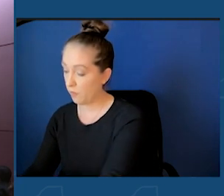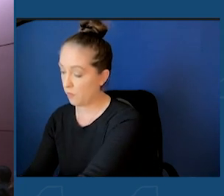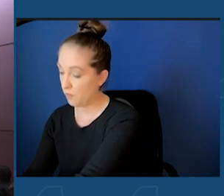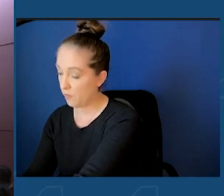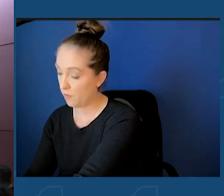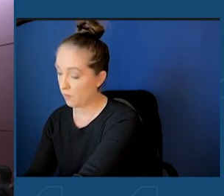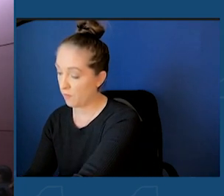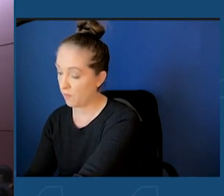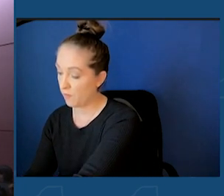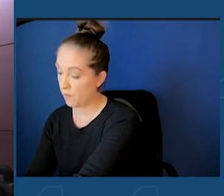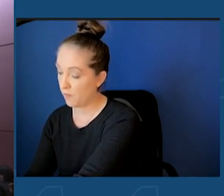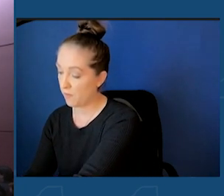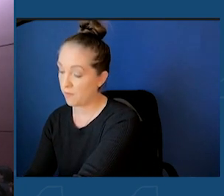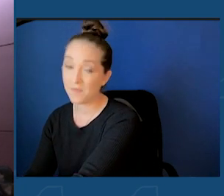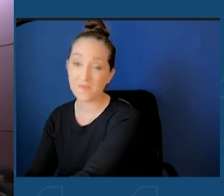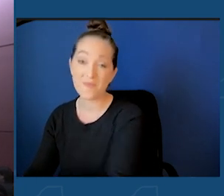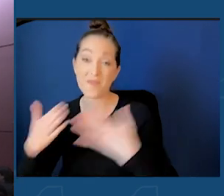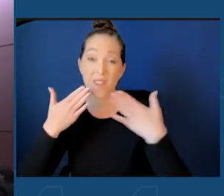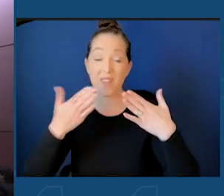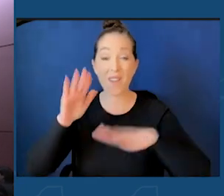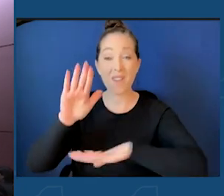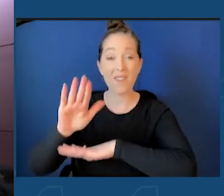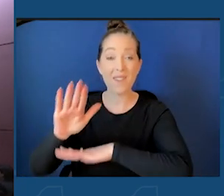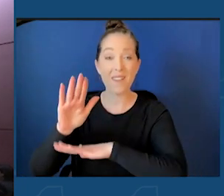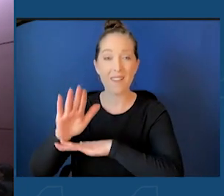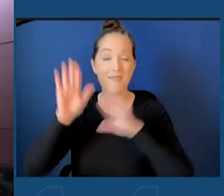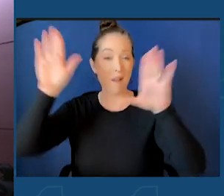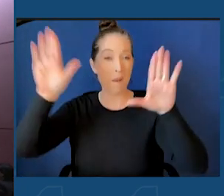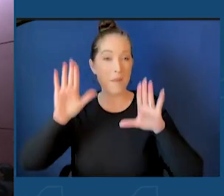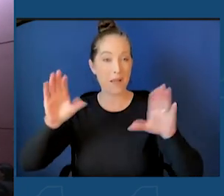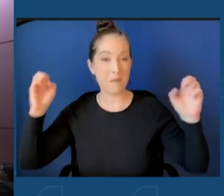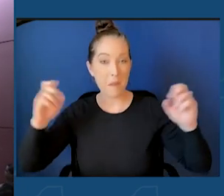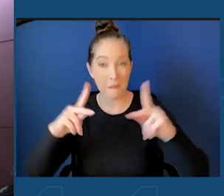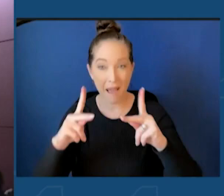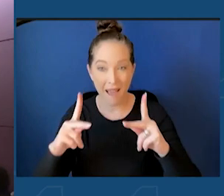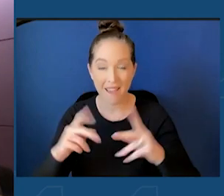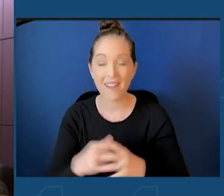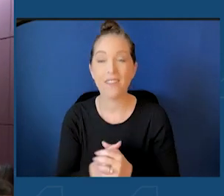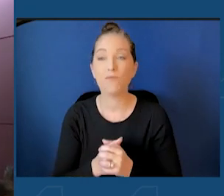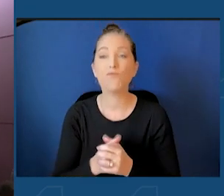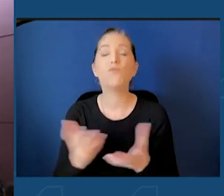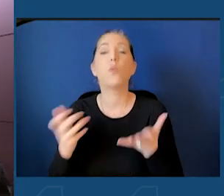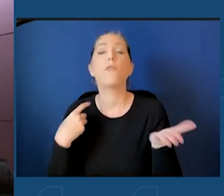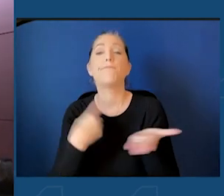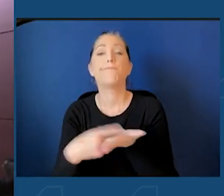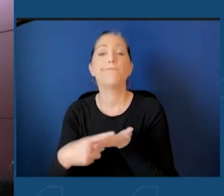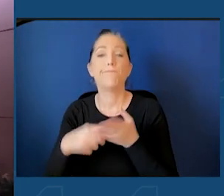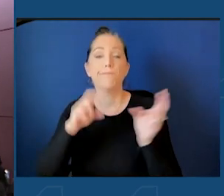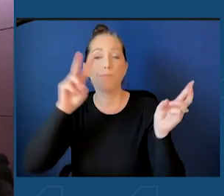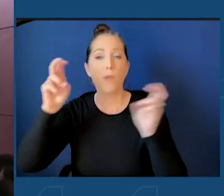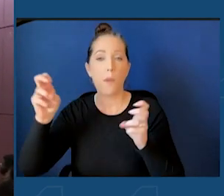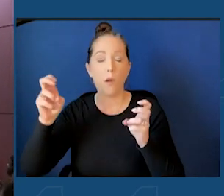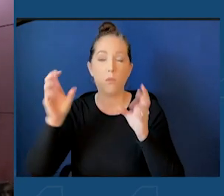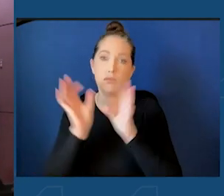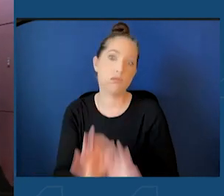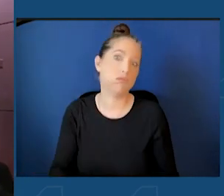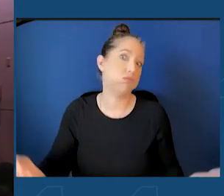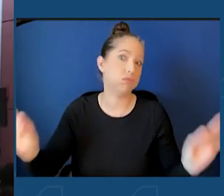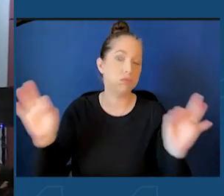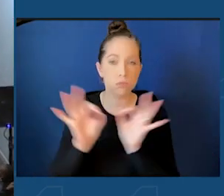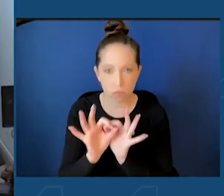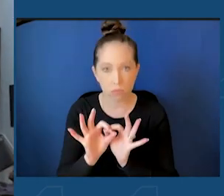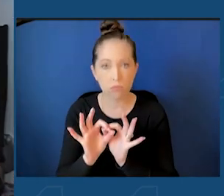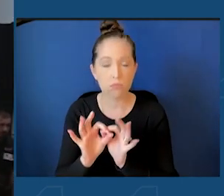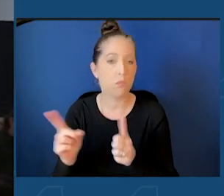everyone. Good afternoon. Good afternoon. Great to be back here and to talk about a topic that is so critically important. First of all, I'd like